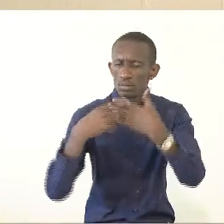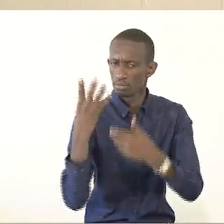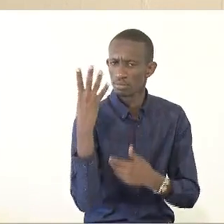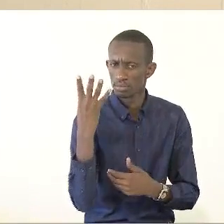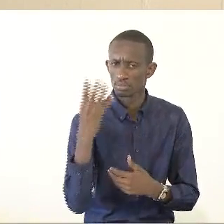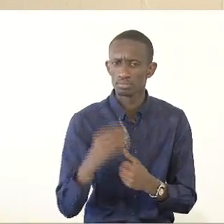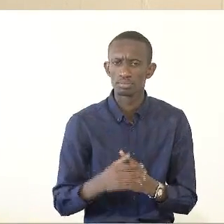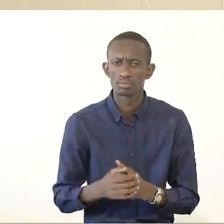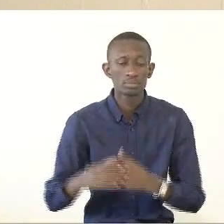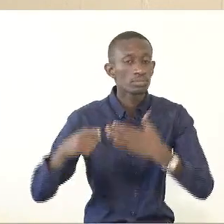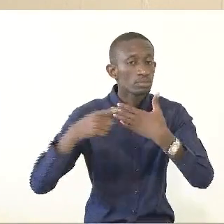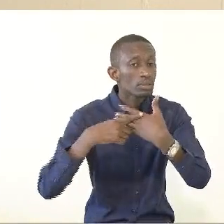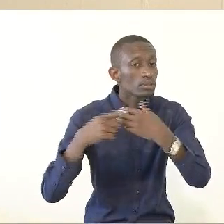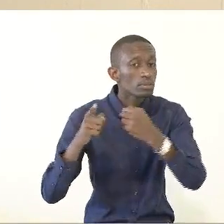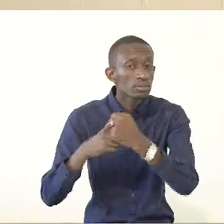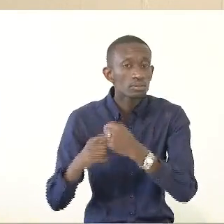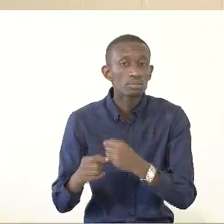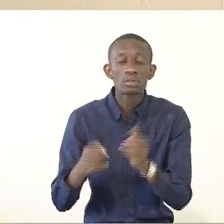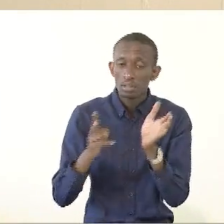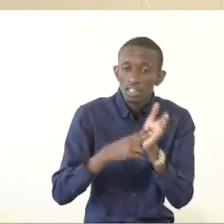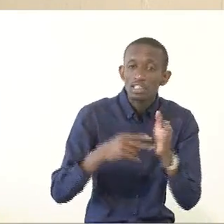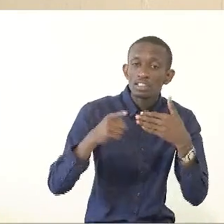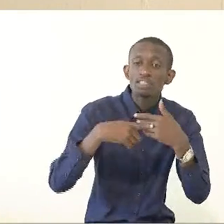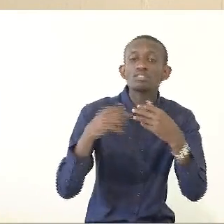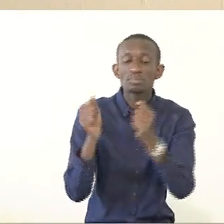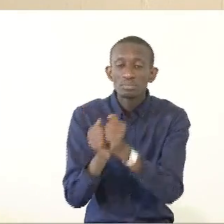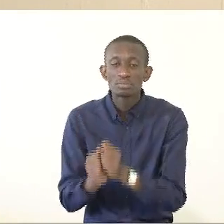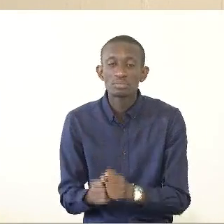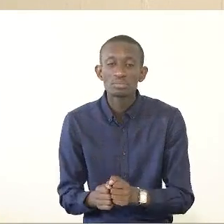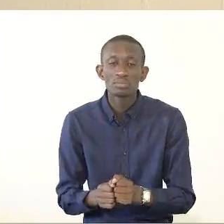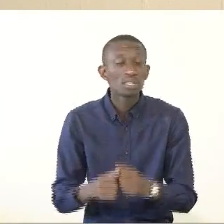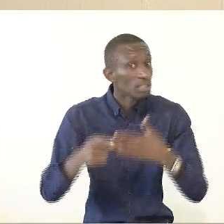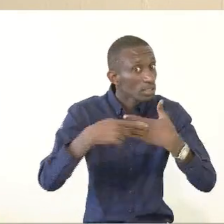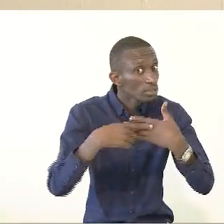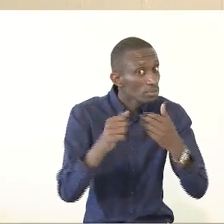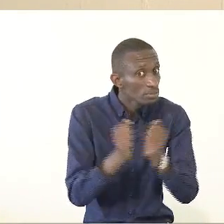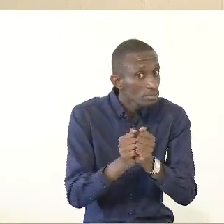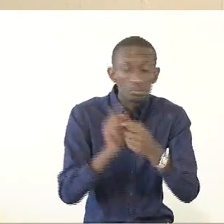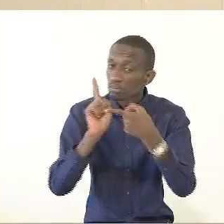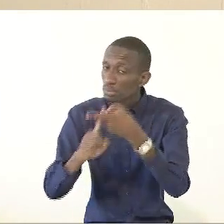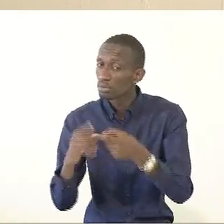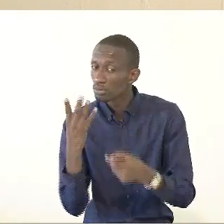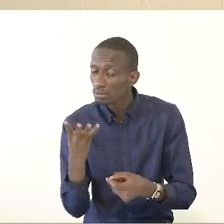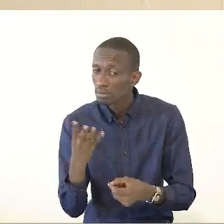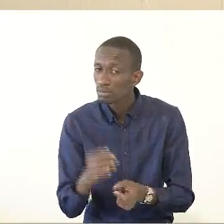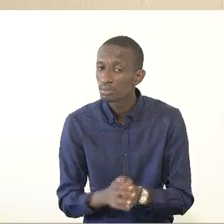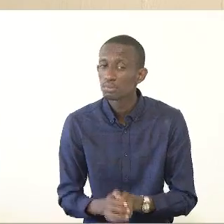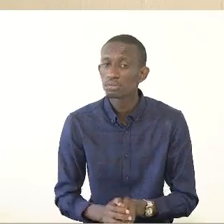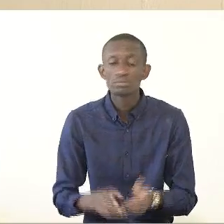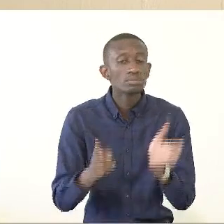-4 and -6, that is -10. -10 plus 4